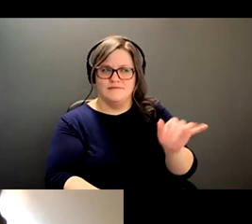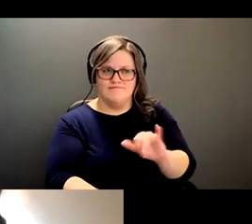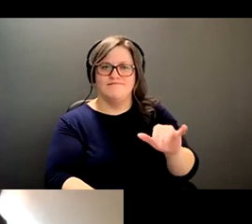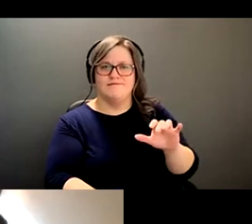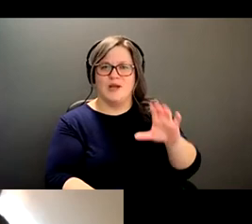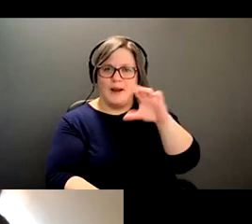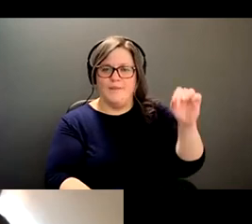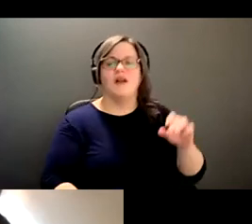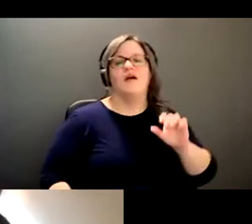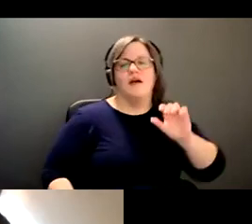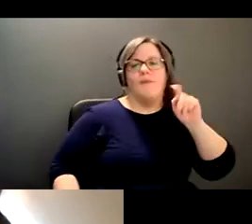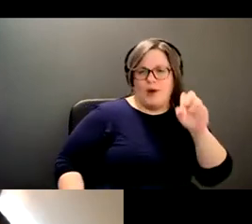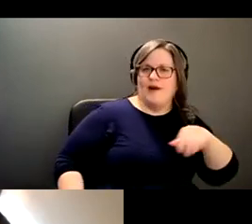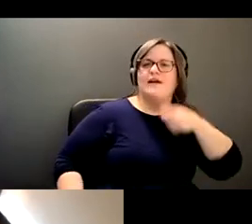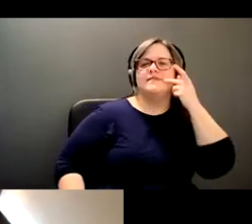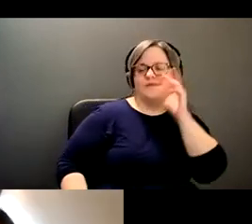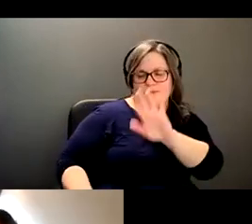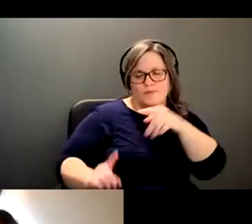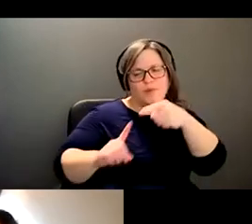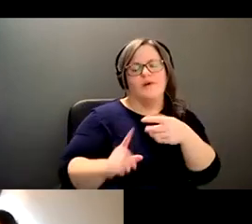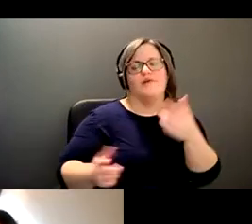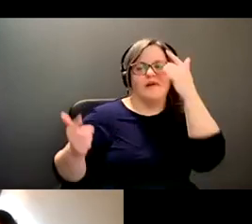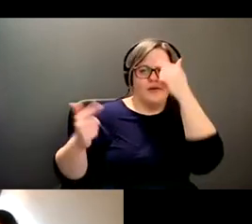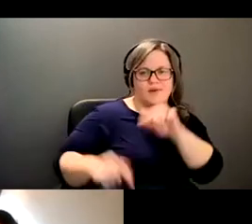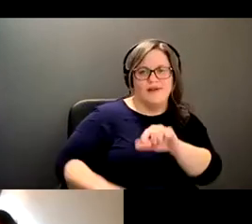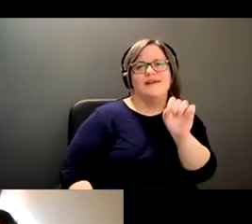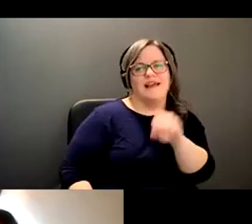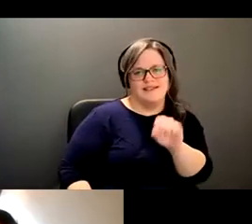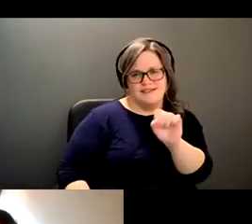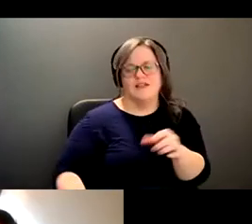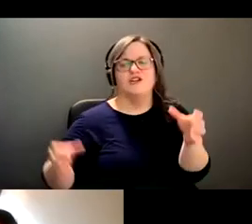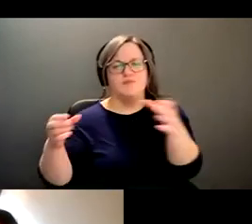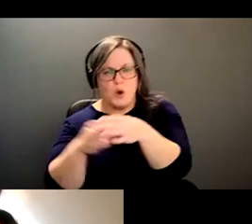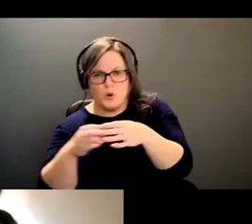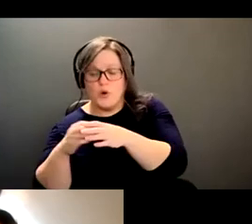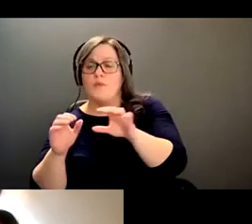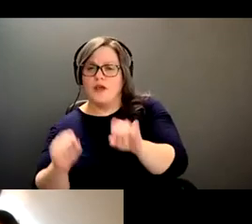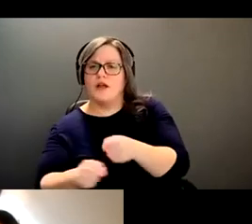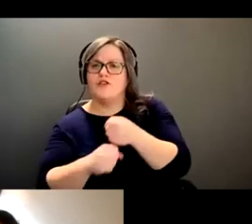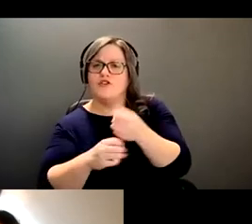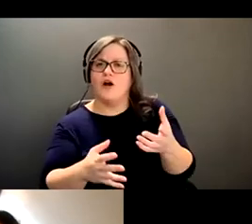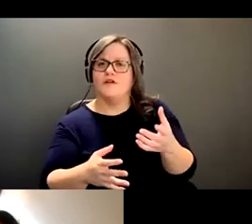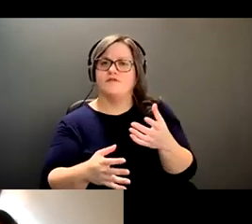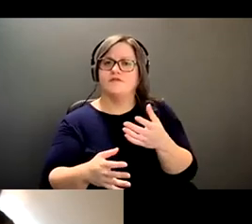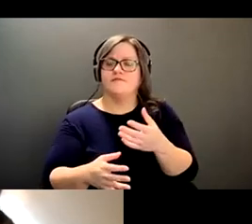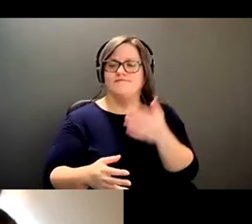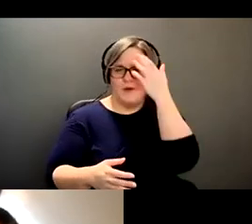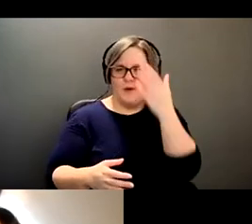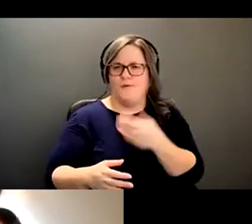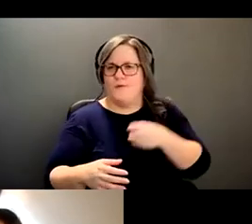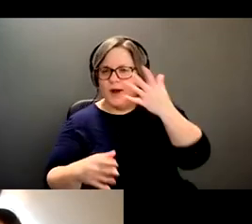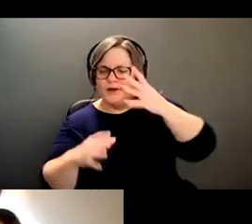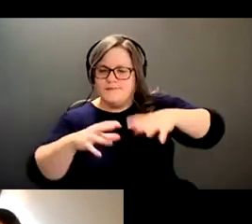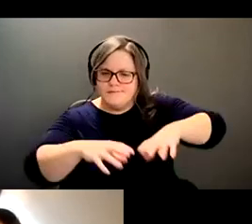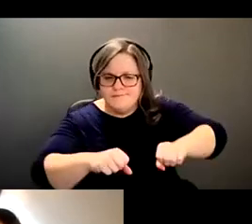I see your point, Florence. I mean, yeah, 100% agree with kind of that gentrification conversation. I think something to think about in that context is also